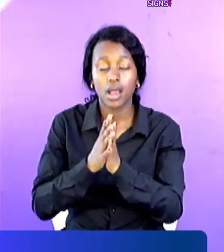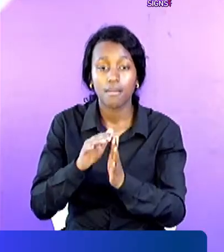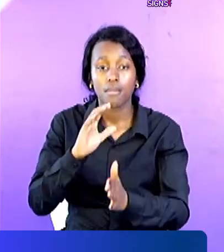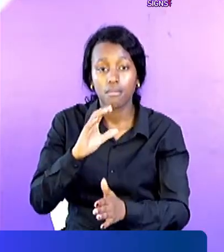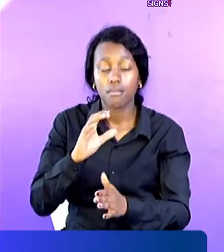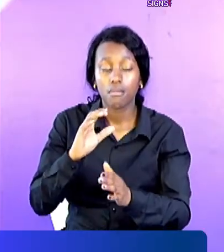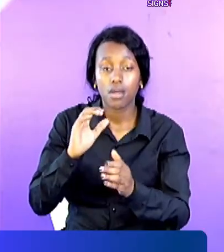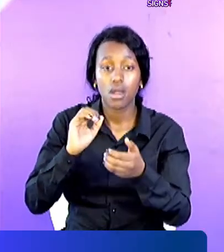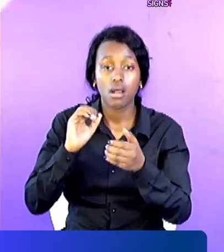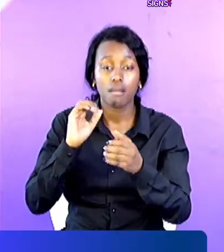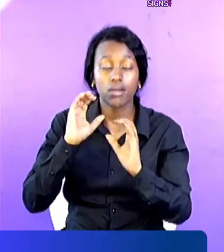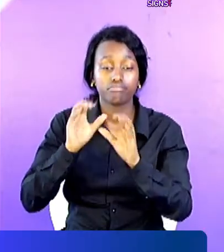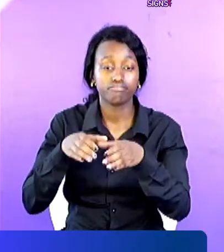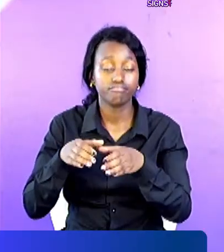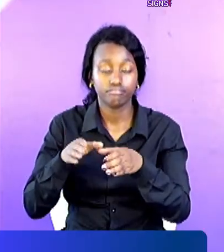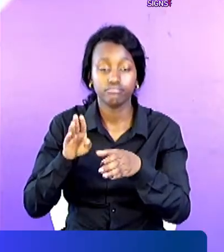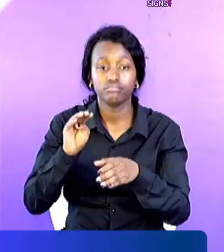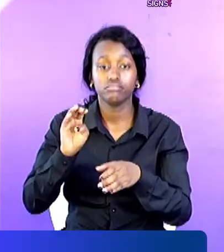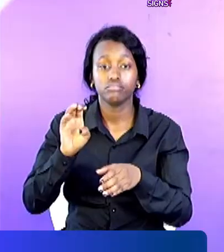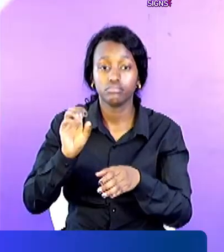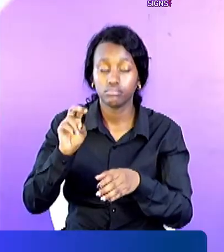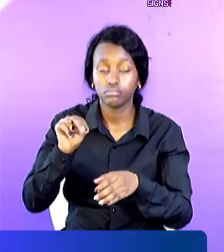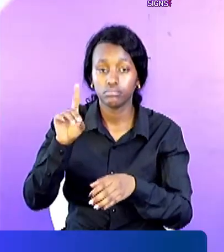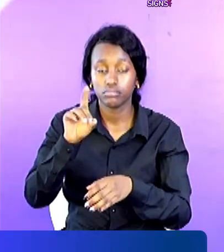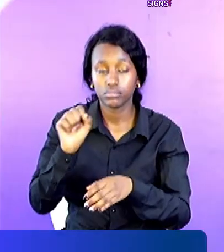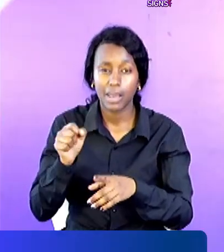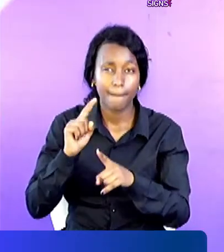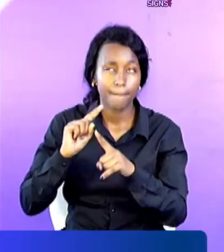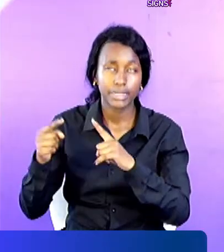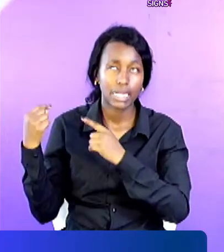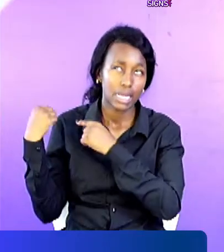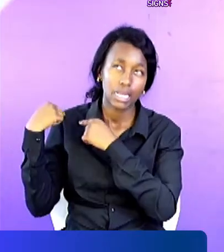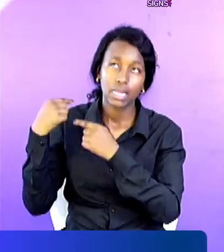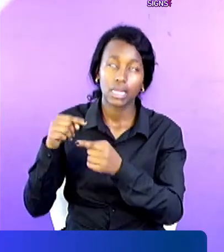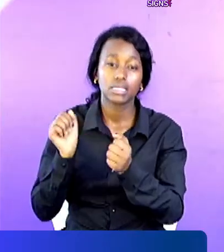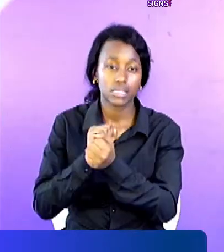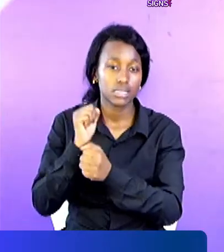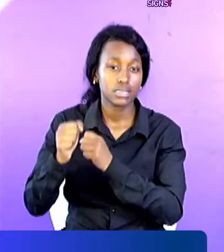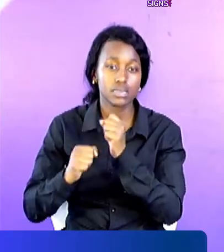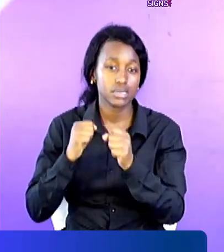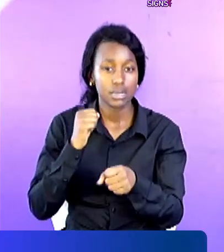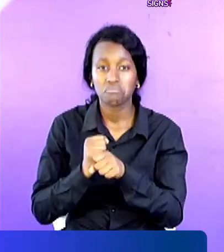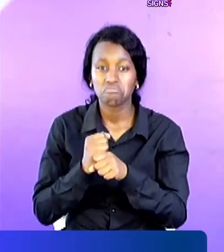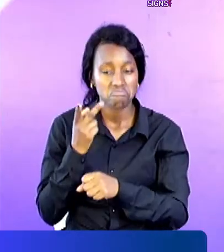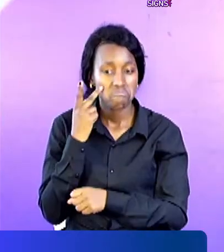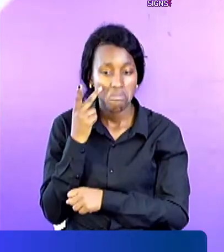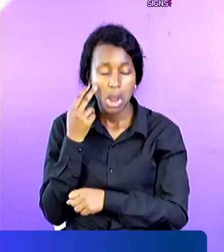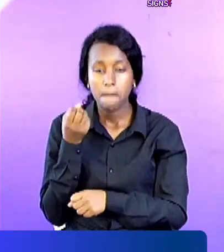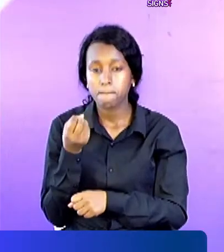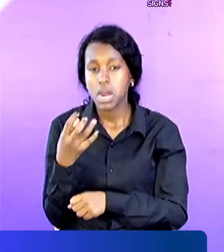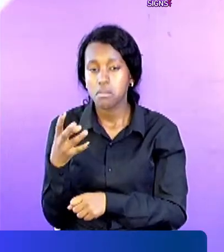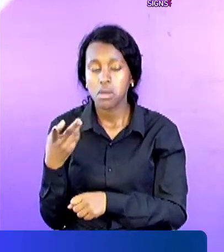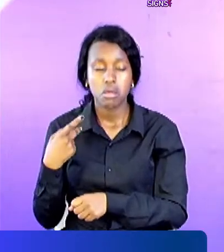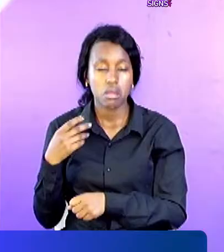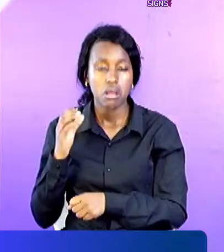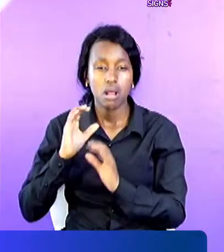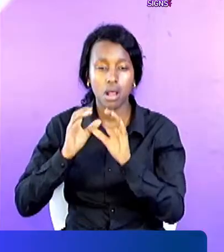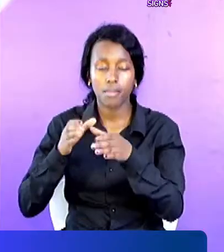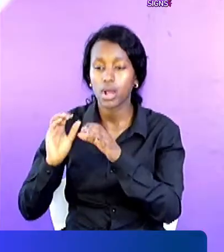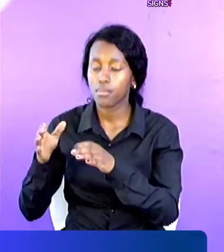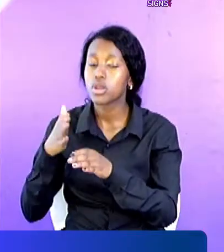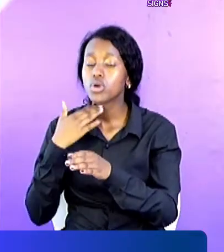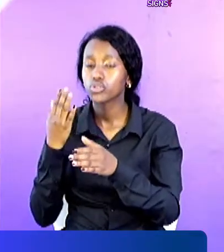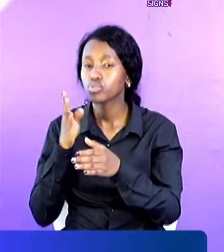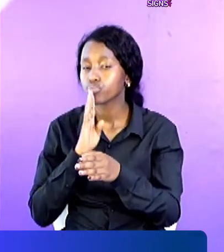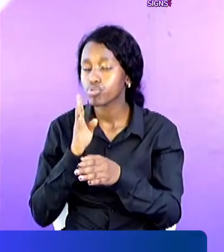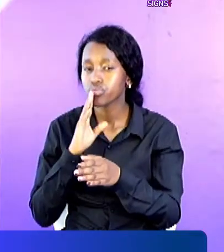Unfortunately, over the last maybe 10 or so years, we've not had any companies really coming out to borrow in